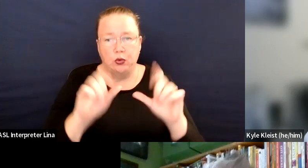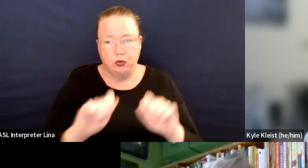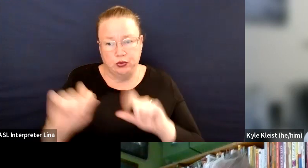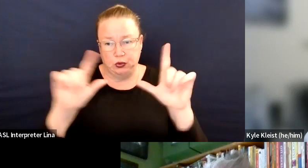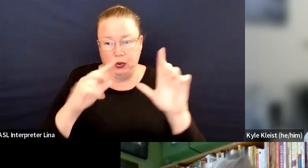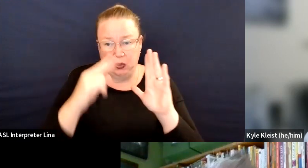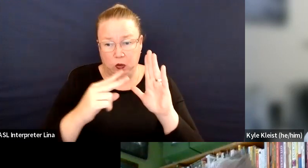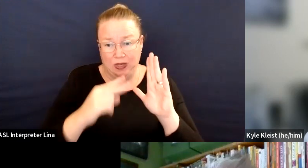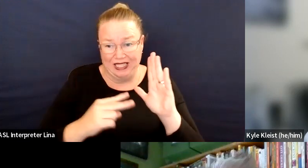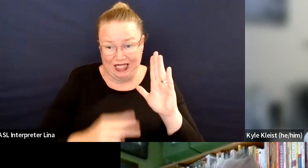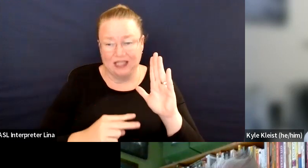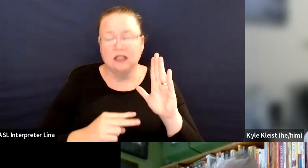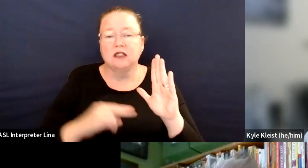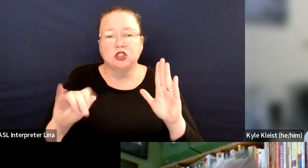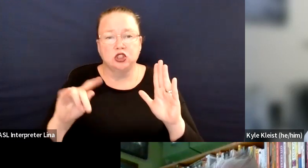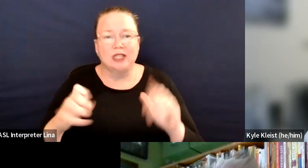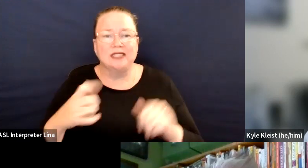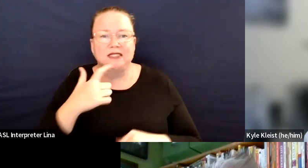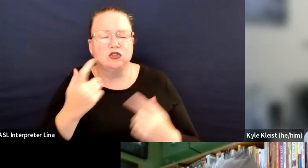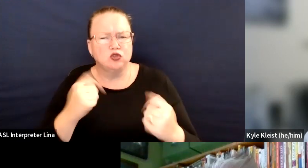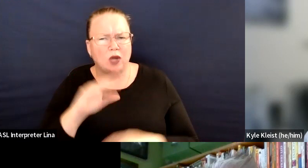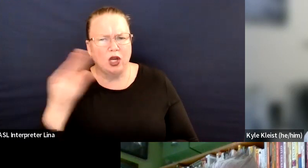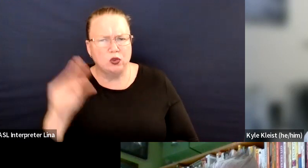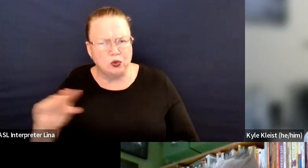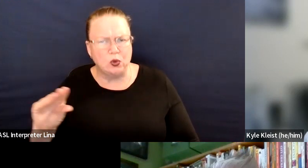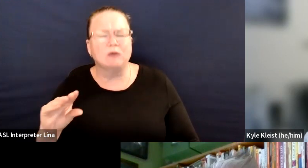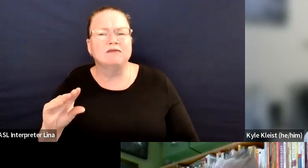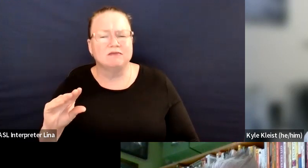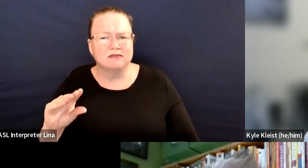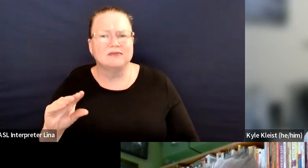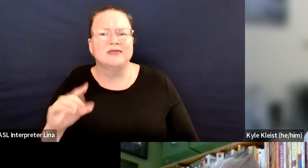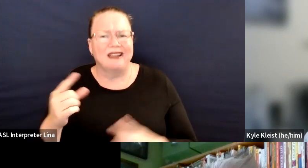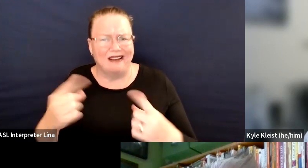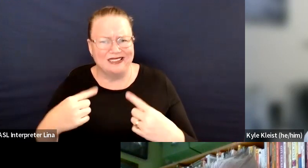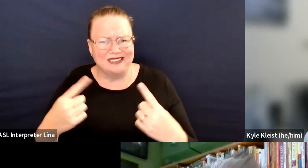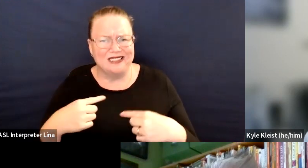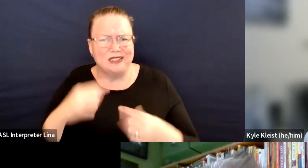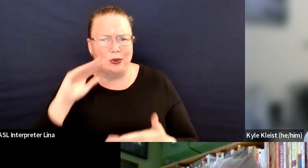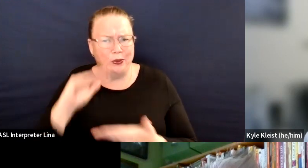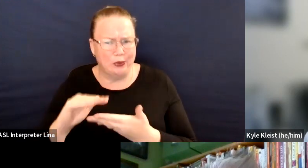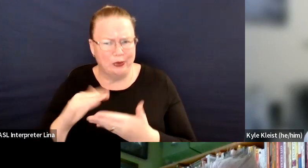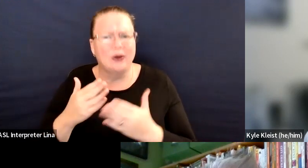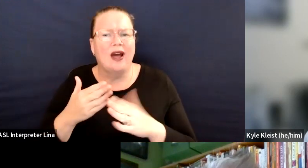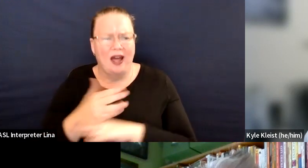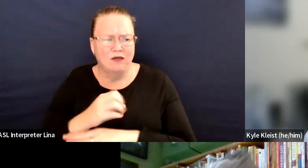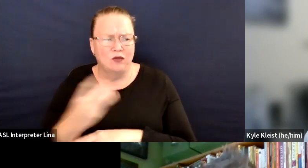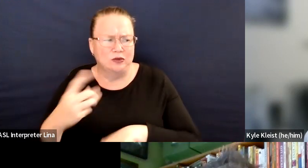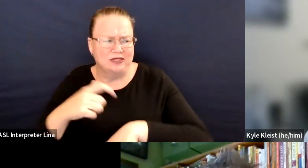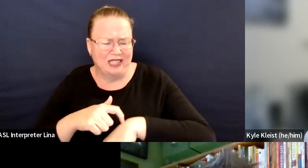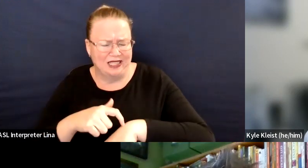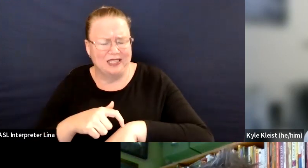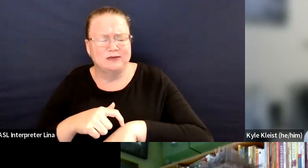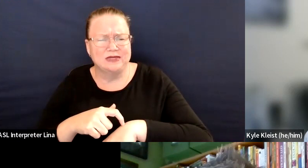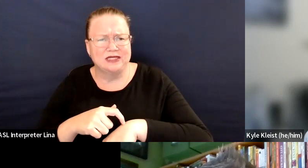technology. Jake says, we tried Zoom and found a big drop in attendance. After a couple of sessions, we were